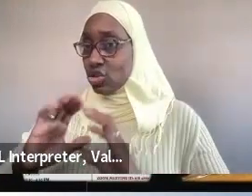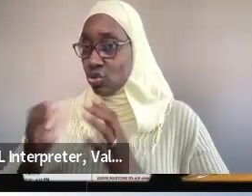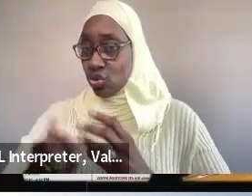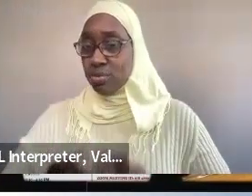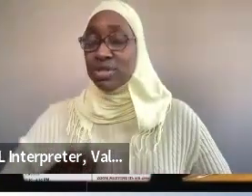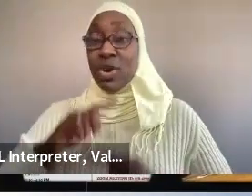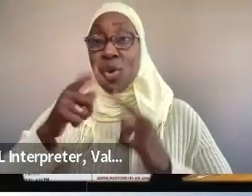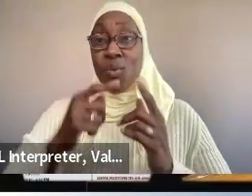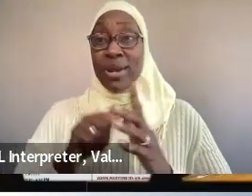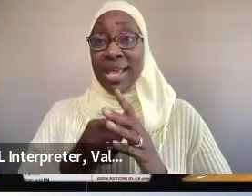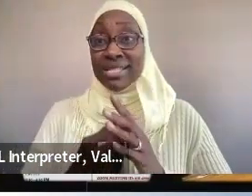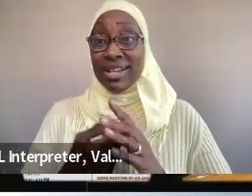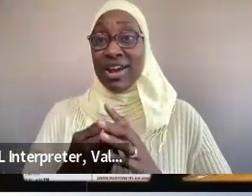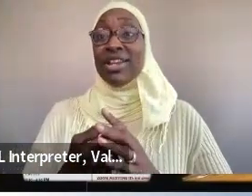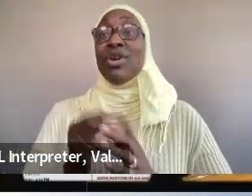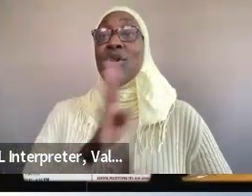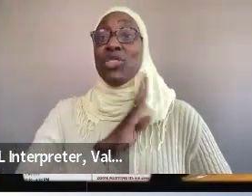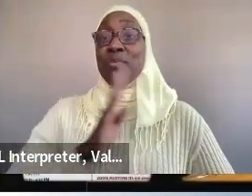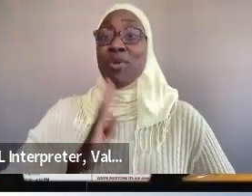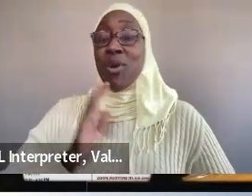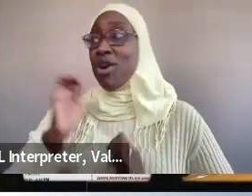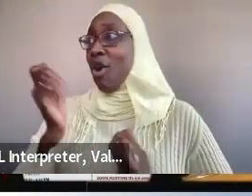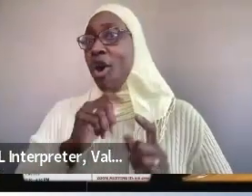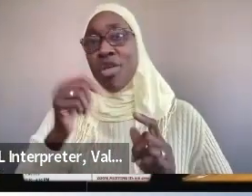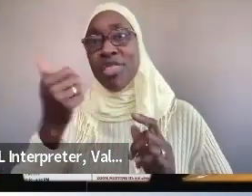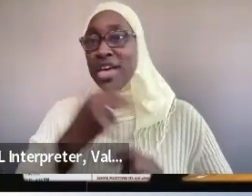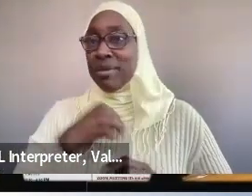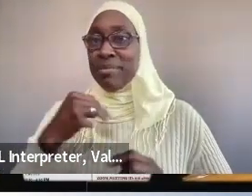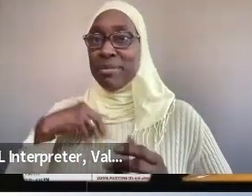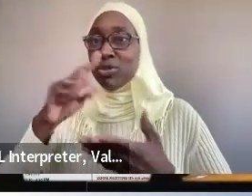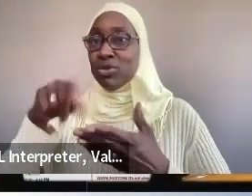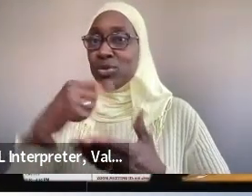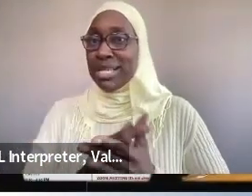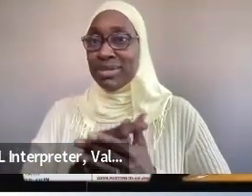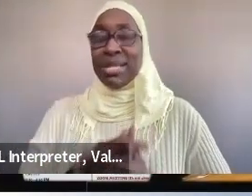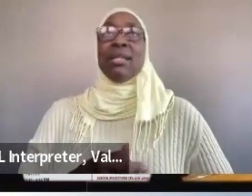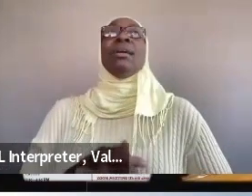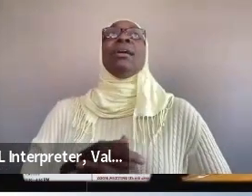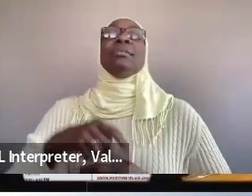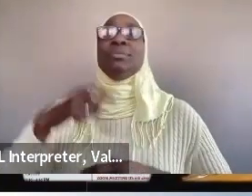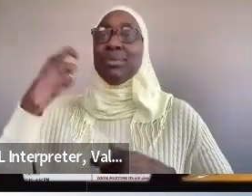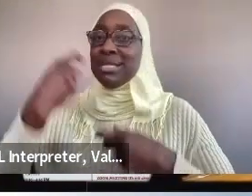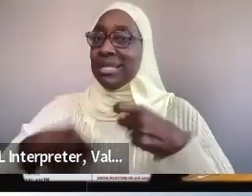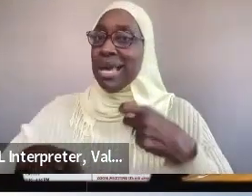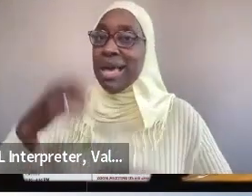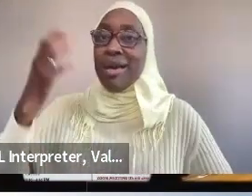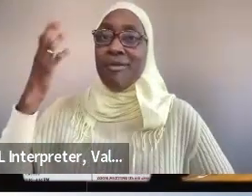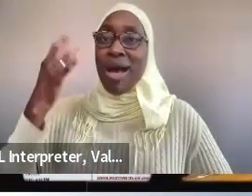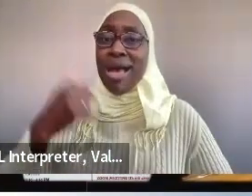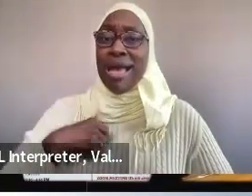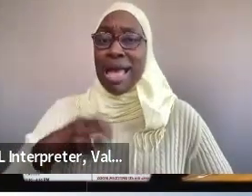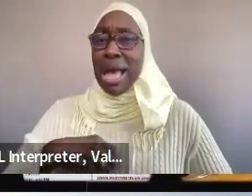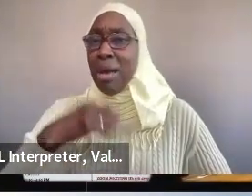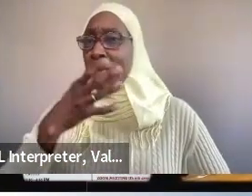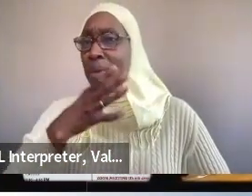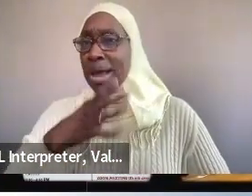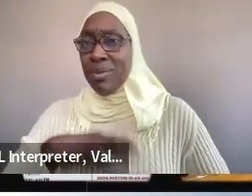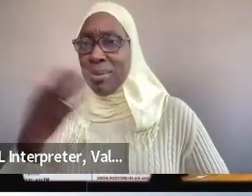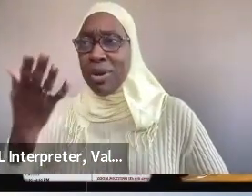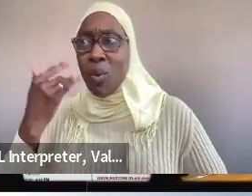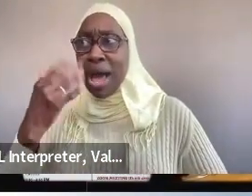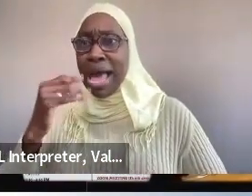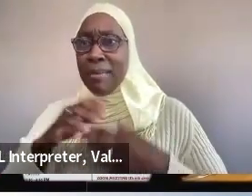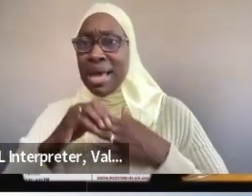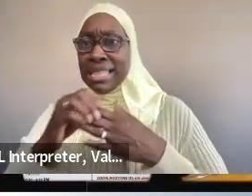were graduating. And so it was really challenging because I'm like, okay, like I'm a white woman, like I should not be leading this. And so